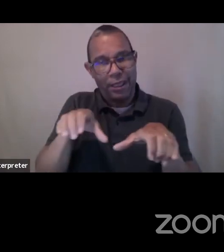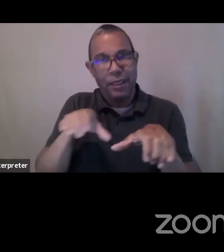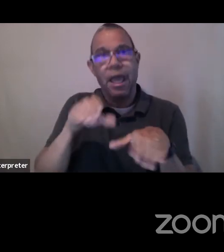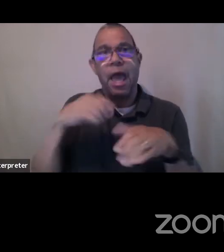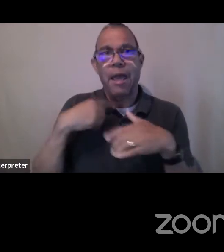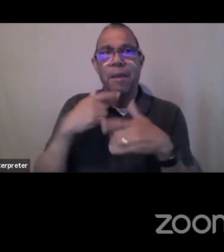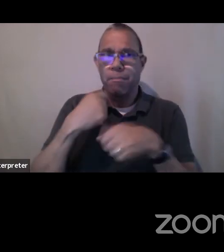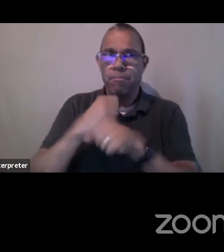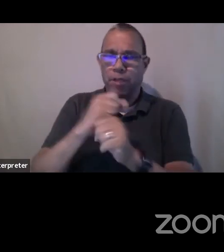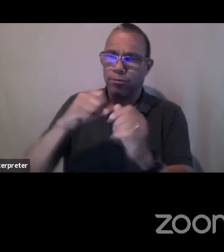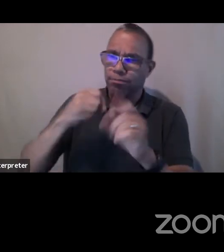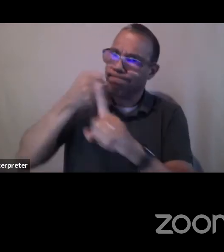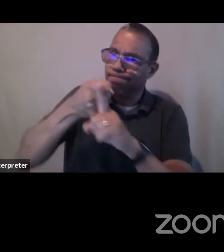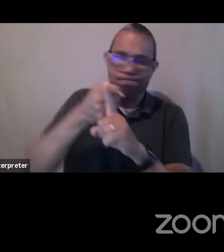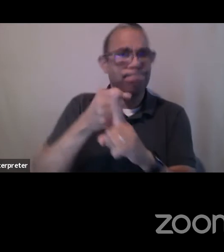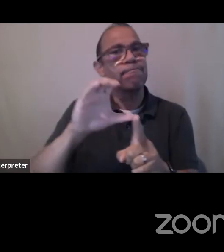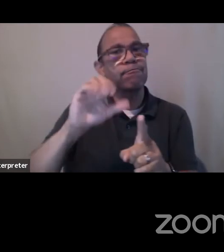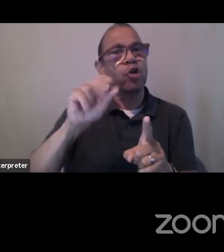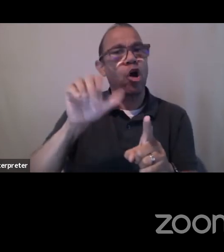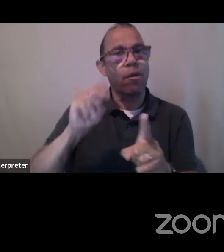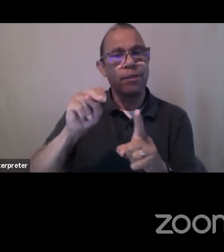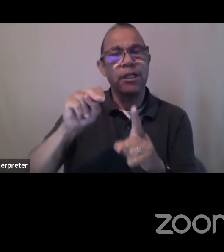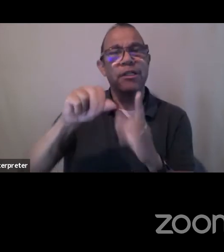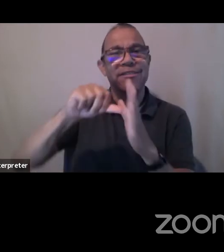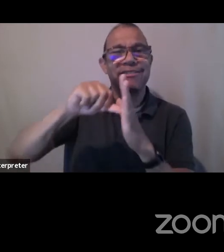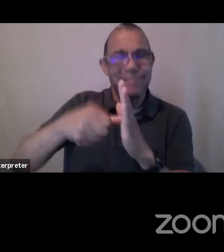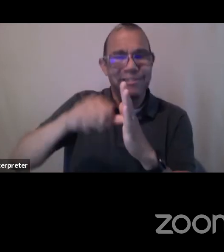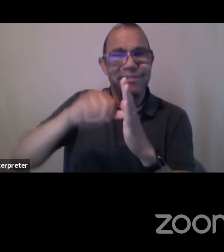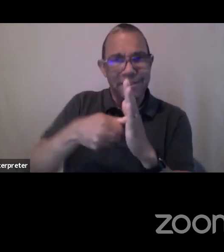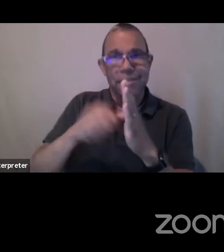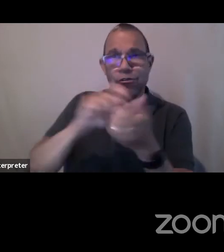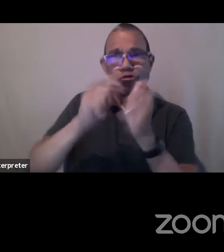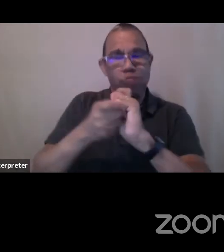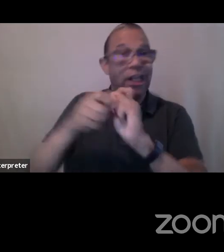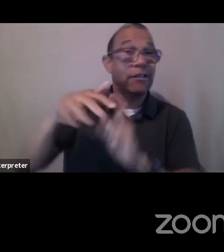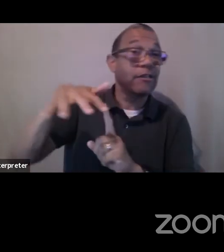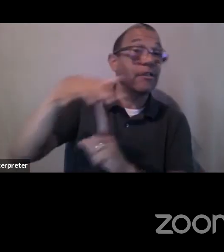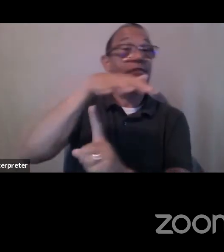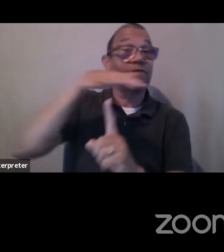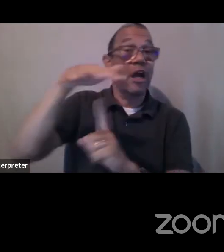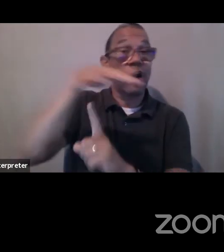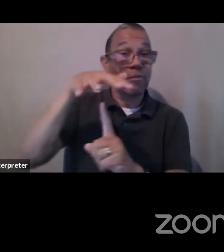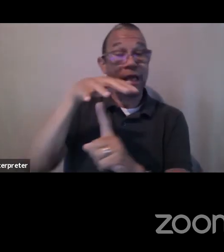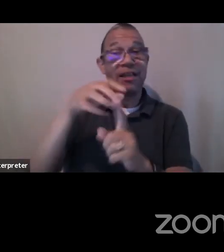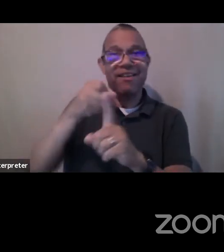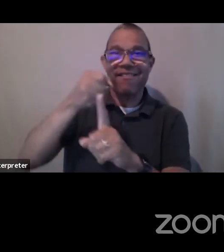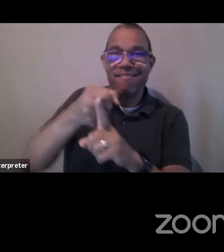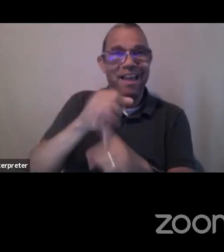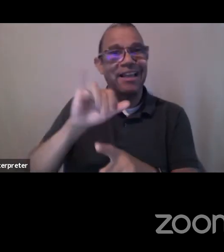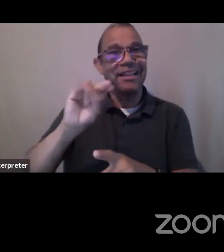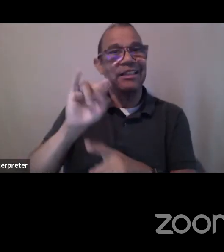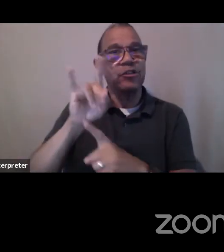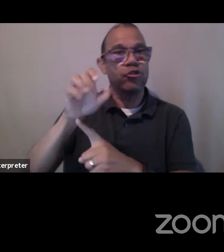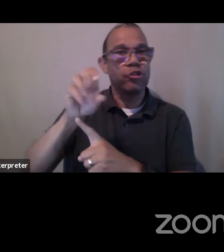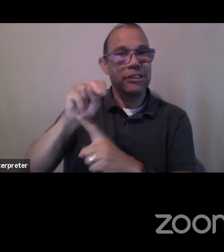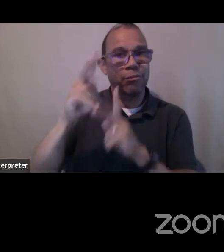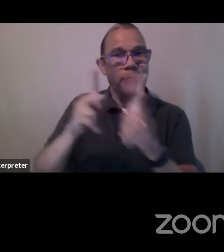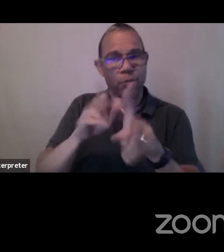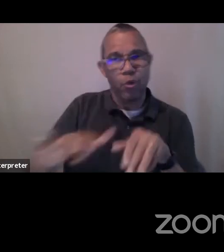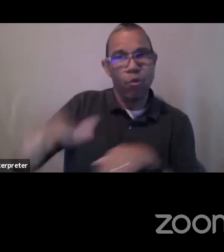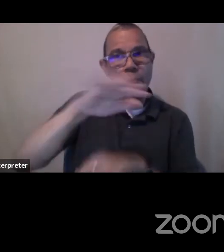contributing to changing climates that disproportionately affect Indigenous peoples worldwide. I invite you to join me in